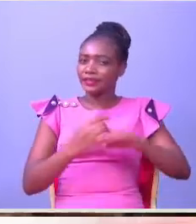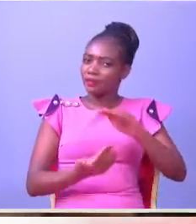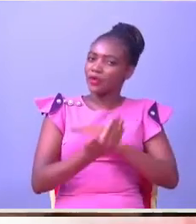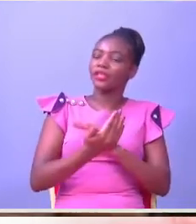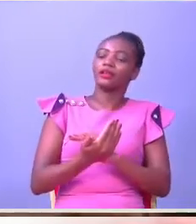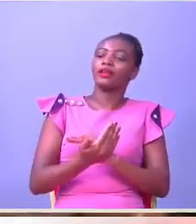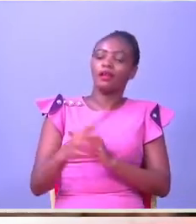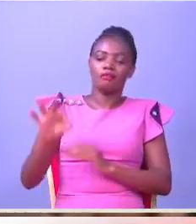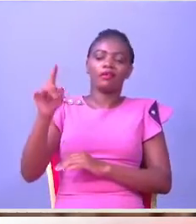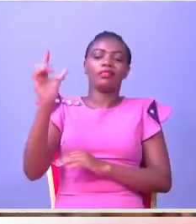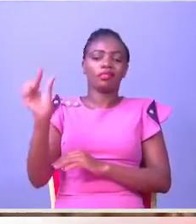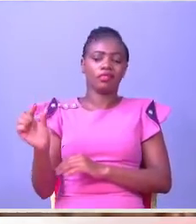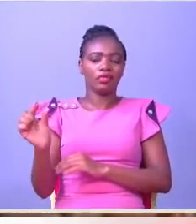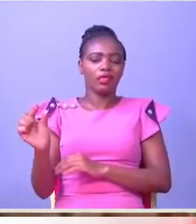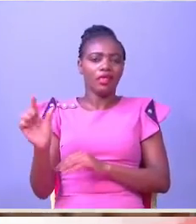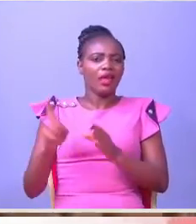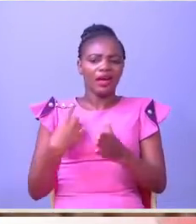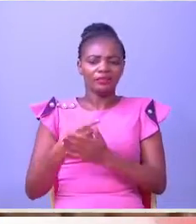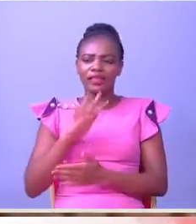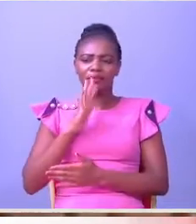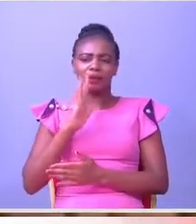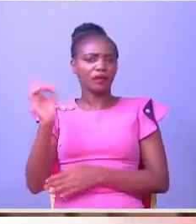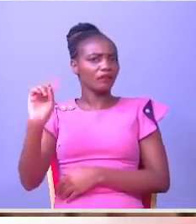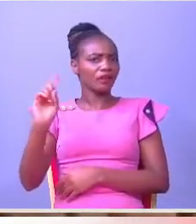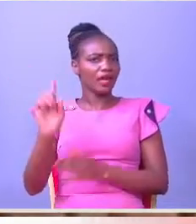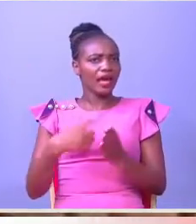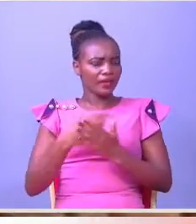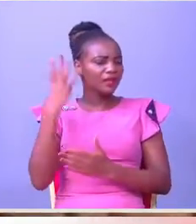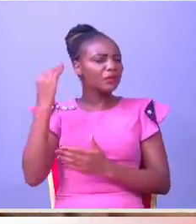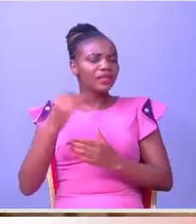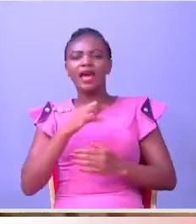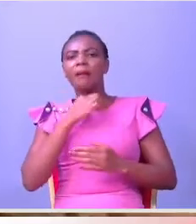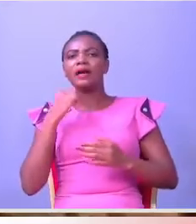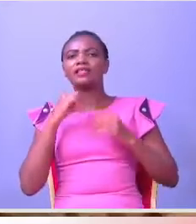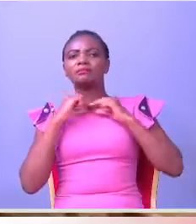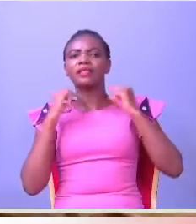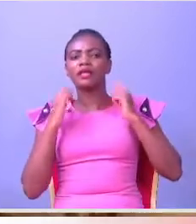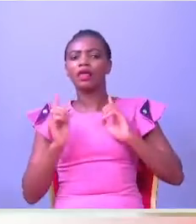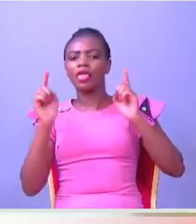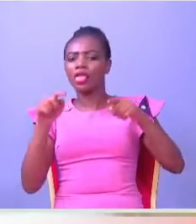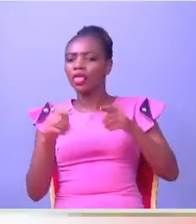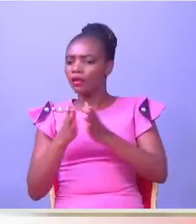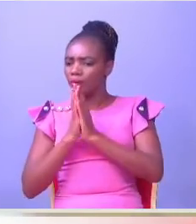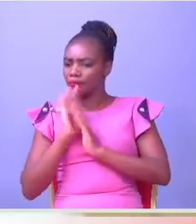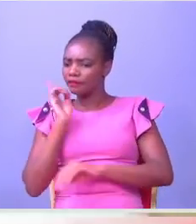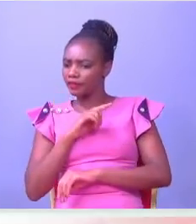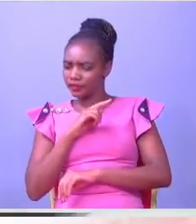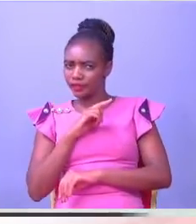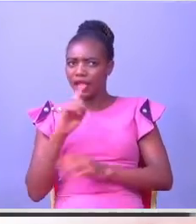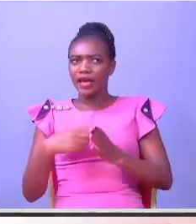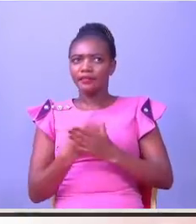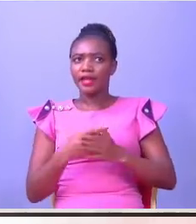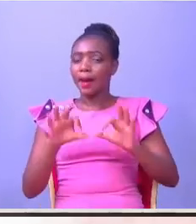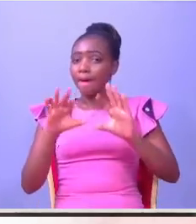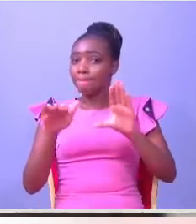aongei. Vile tulifika hivi tukaambiwa kuna pastor ameitwa na watu walikuwa akafanya maombi hapo. Shocked members of a